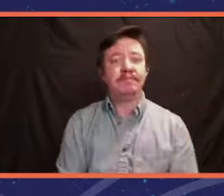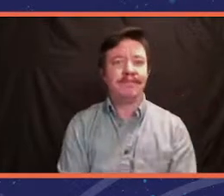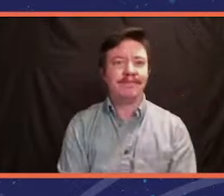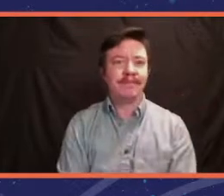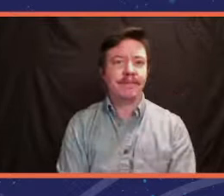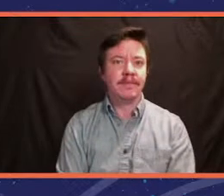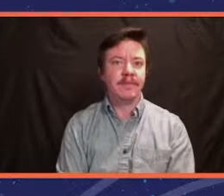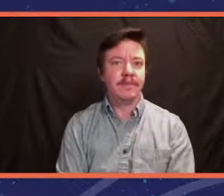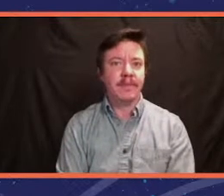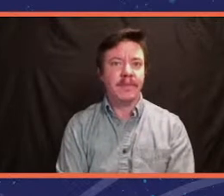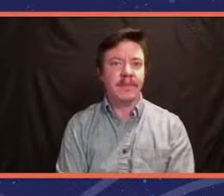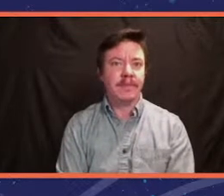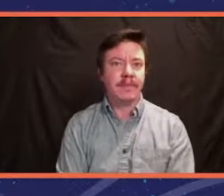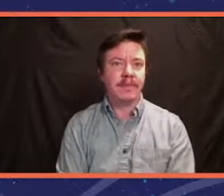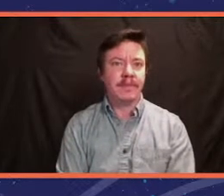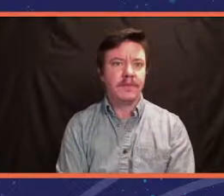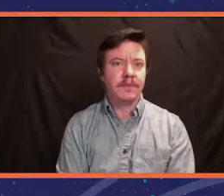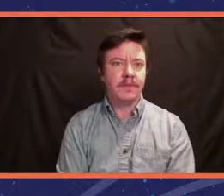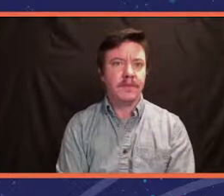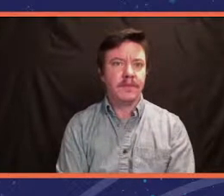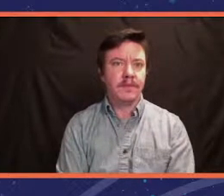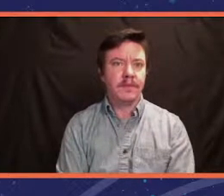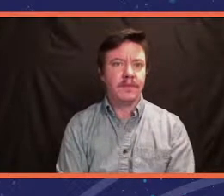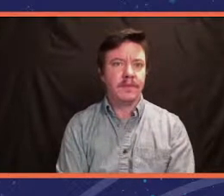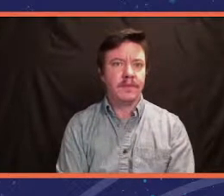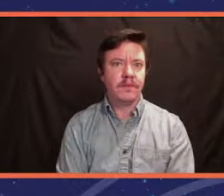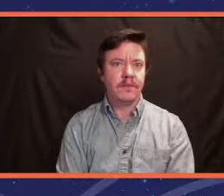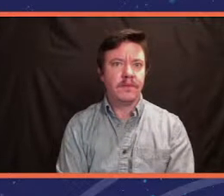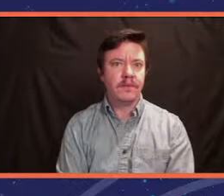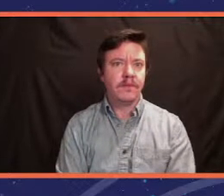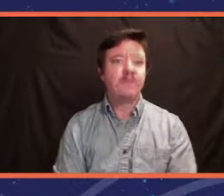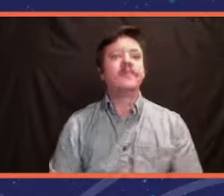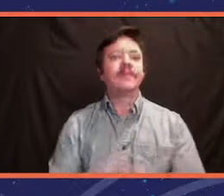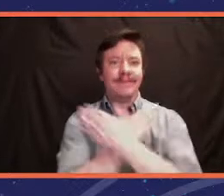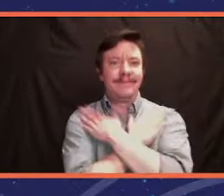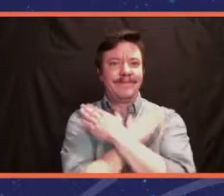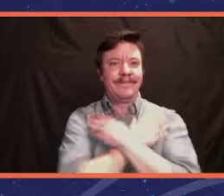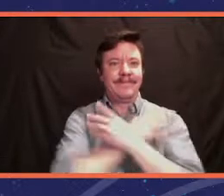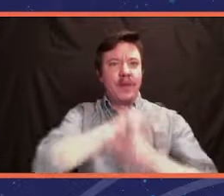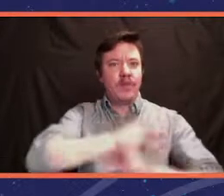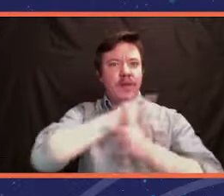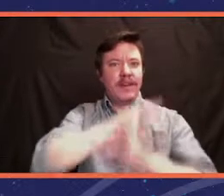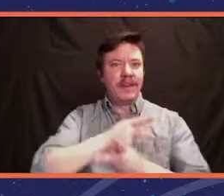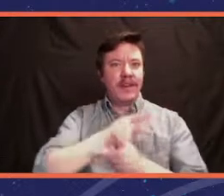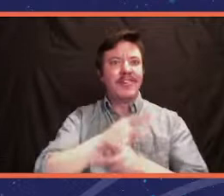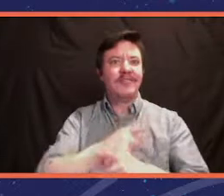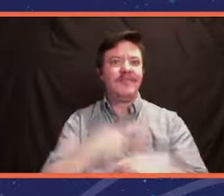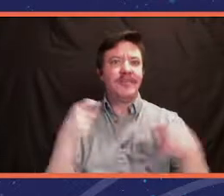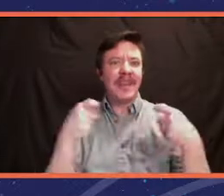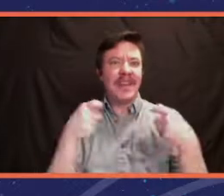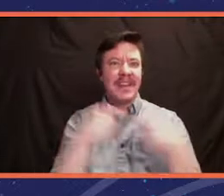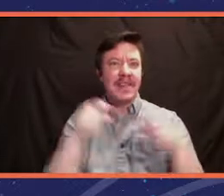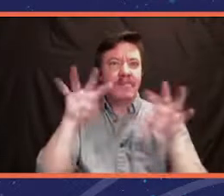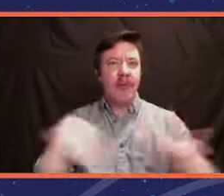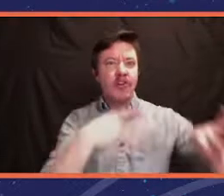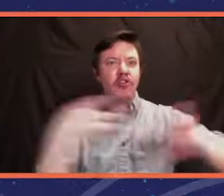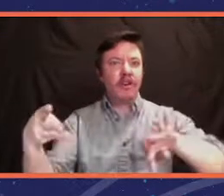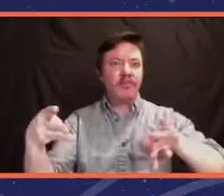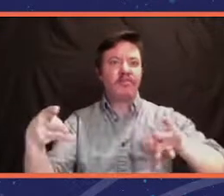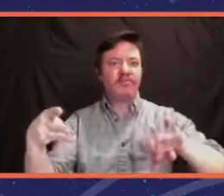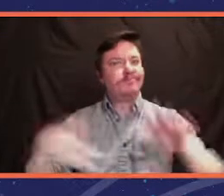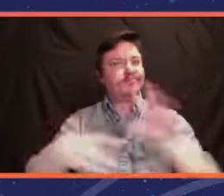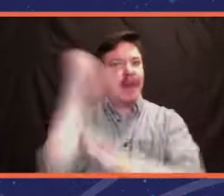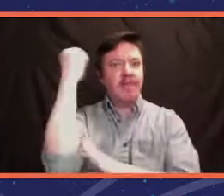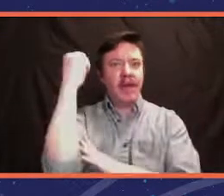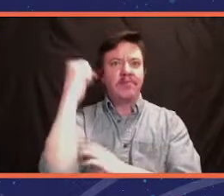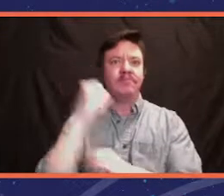I love that. Rest and care, and let's take the power grid back. Like two very concrete things. Yeah,